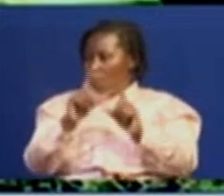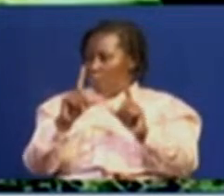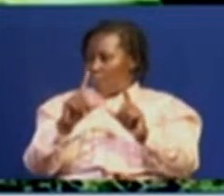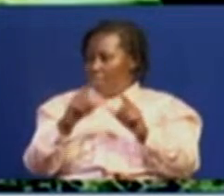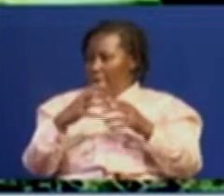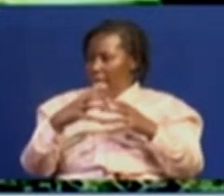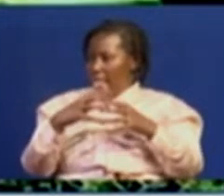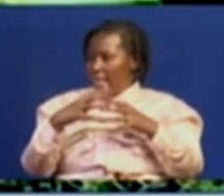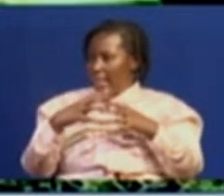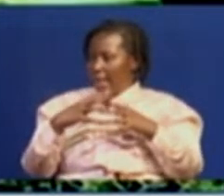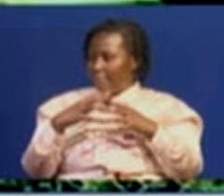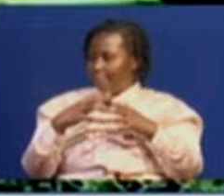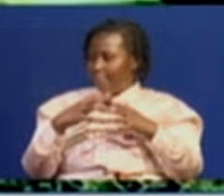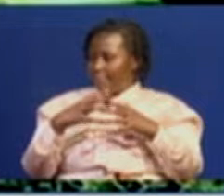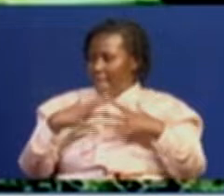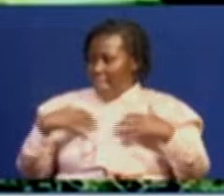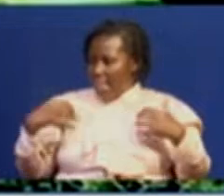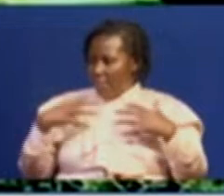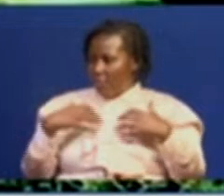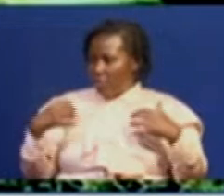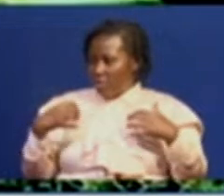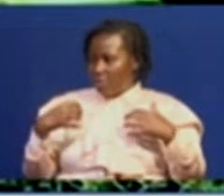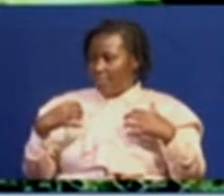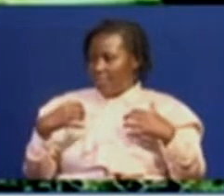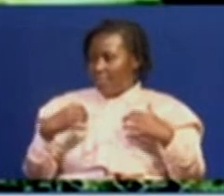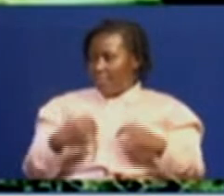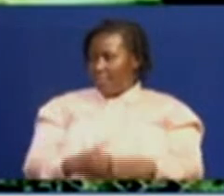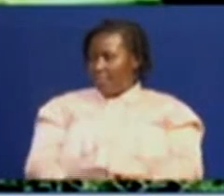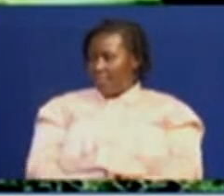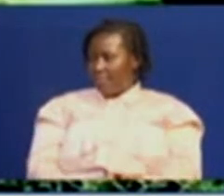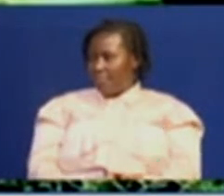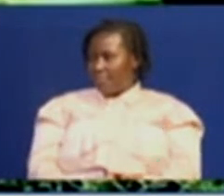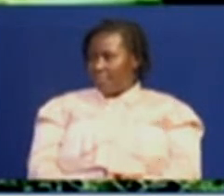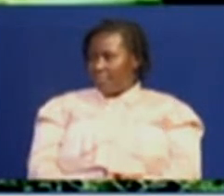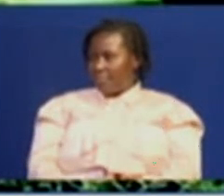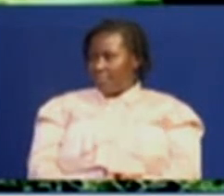of livestock and veterinary services.